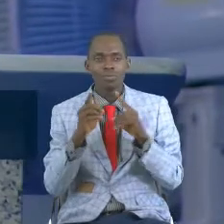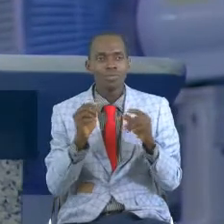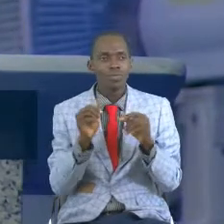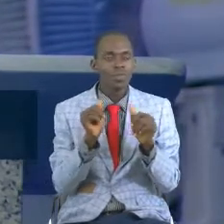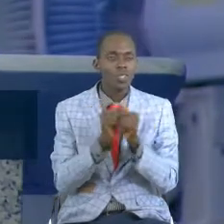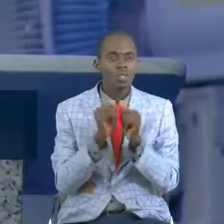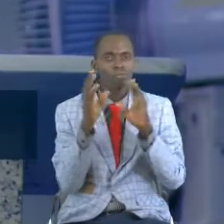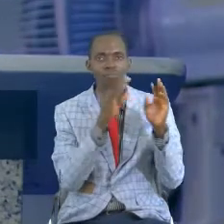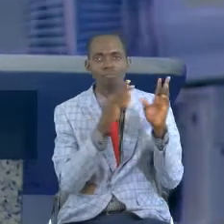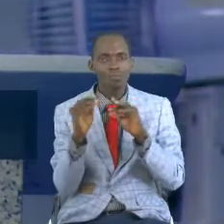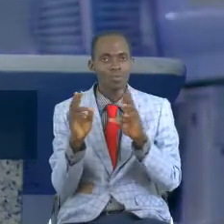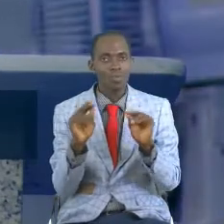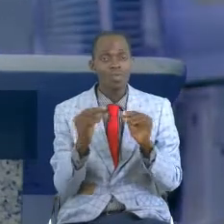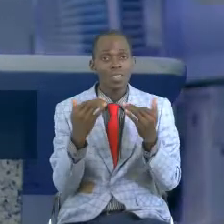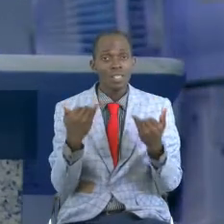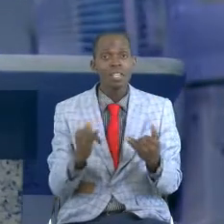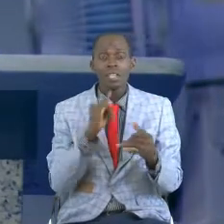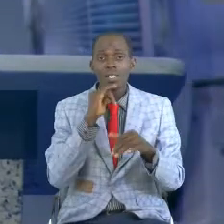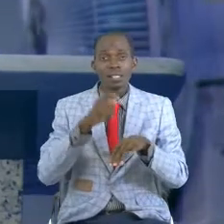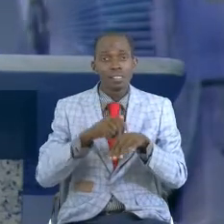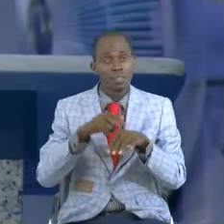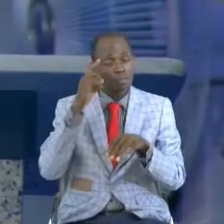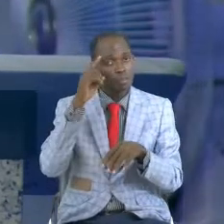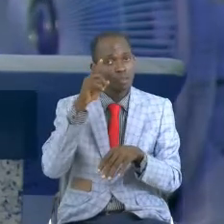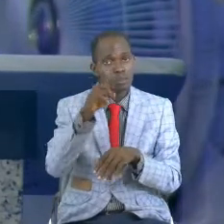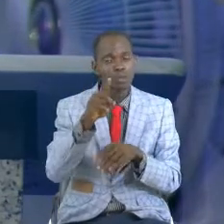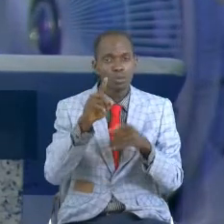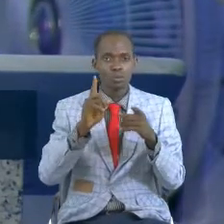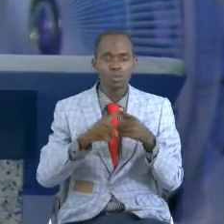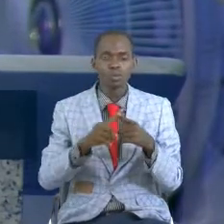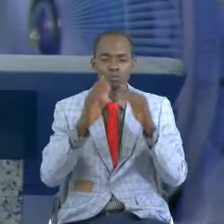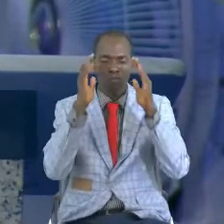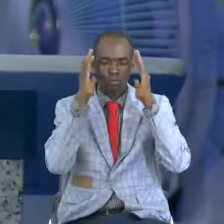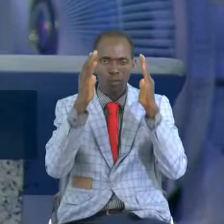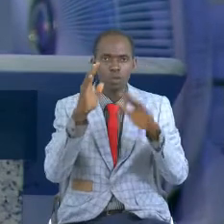10 digits plus 234. So check it very well.